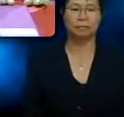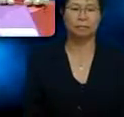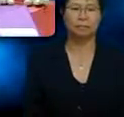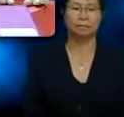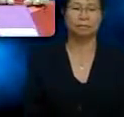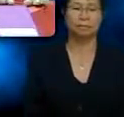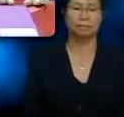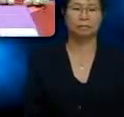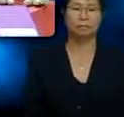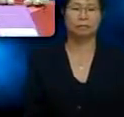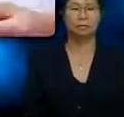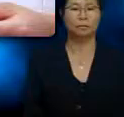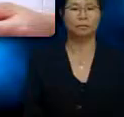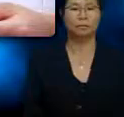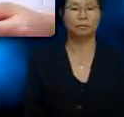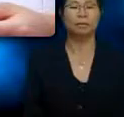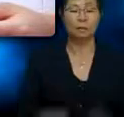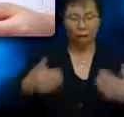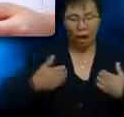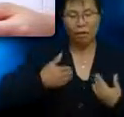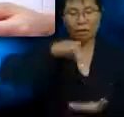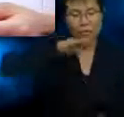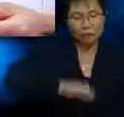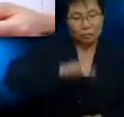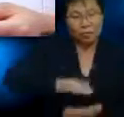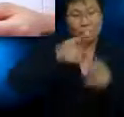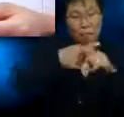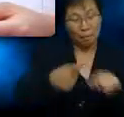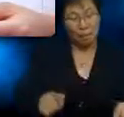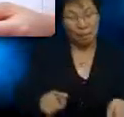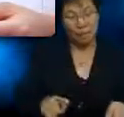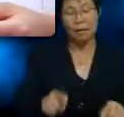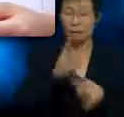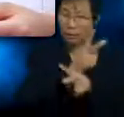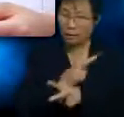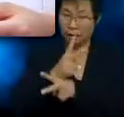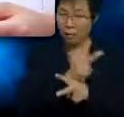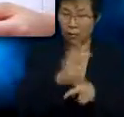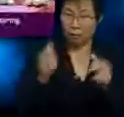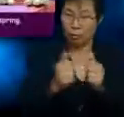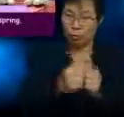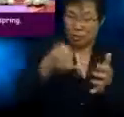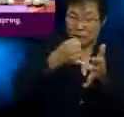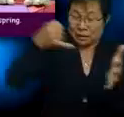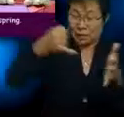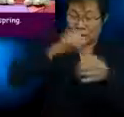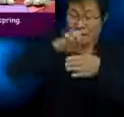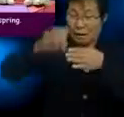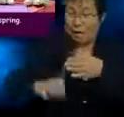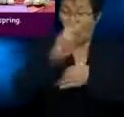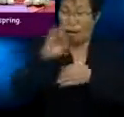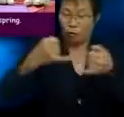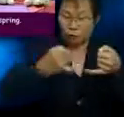Ta-da! You have a spring. But be careful with the sharp ends of